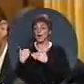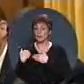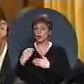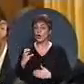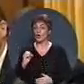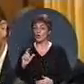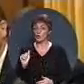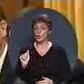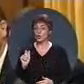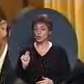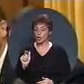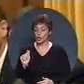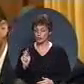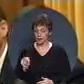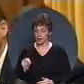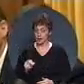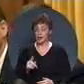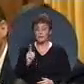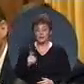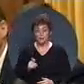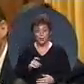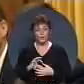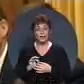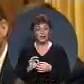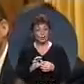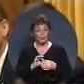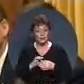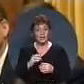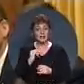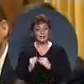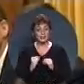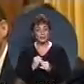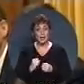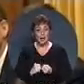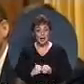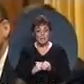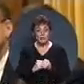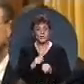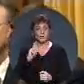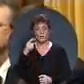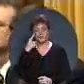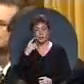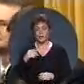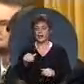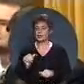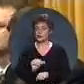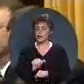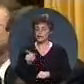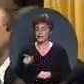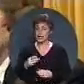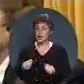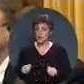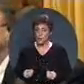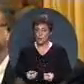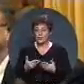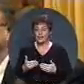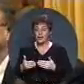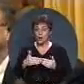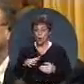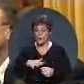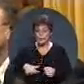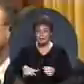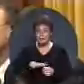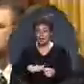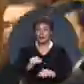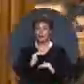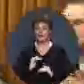that the international community must support the Afghani government to create